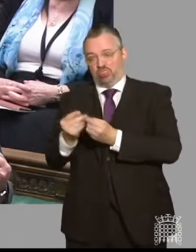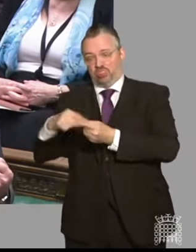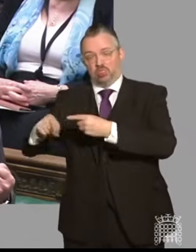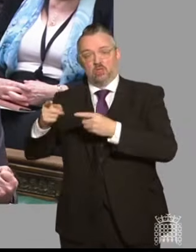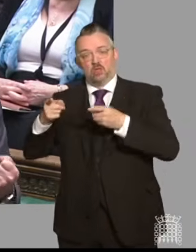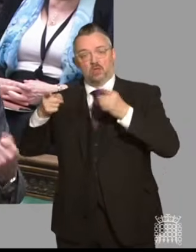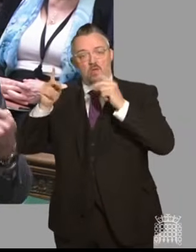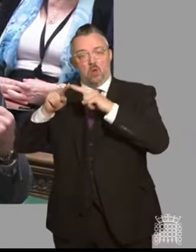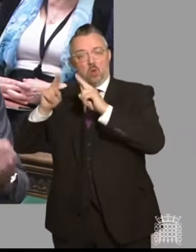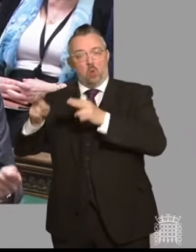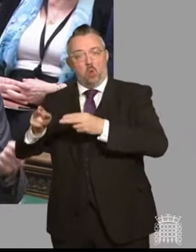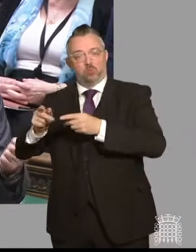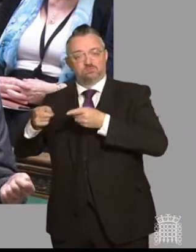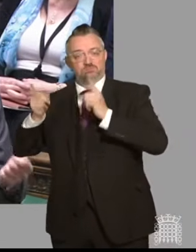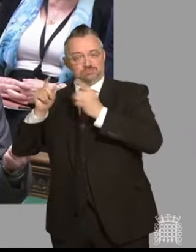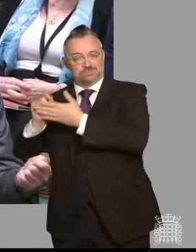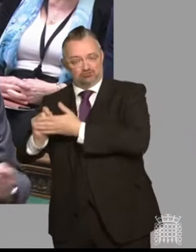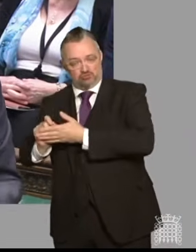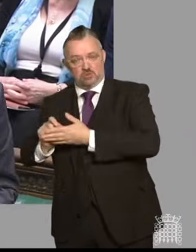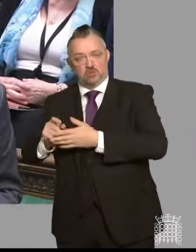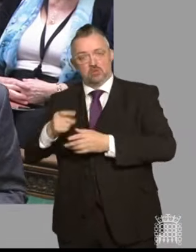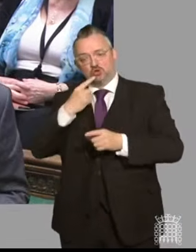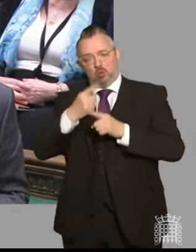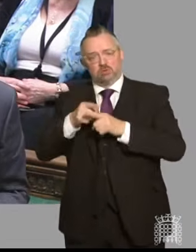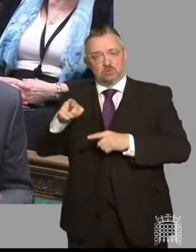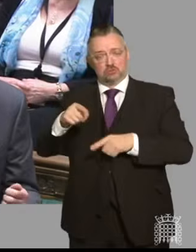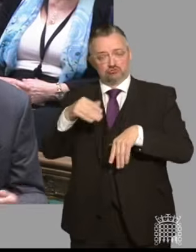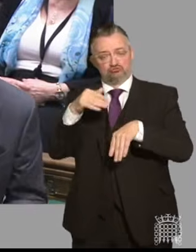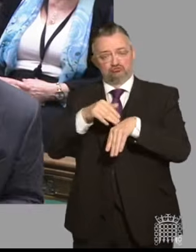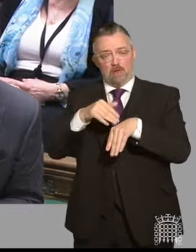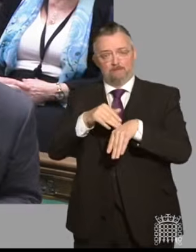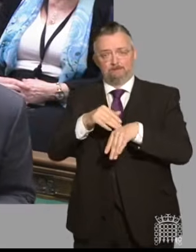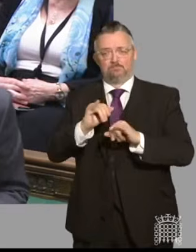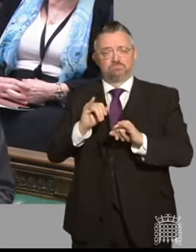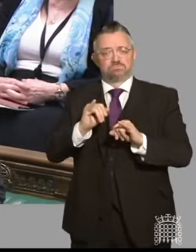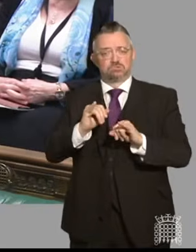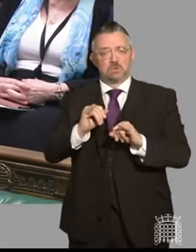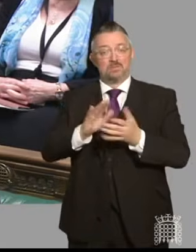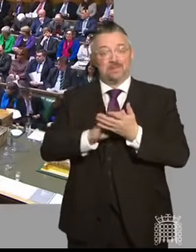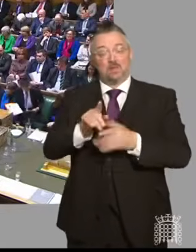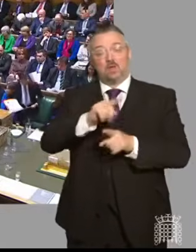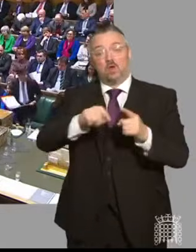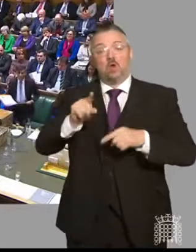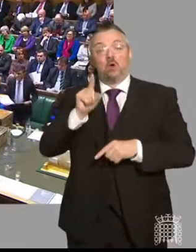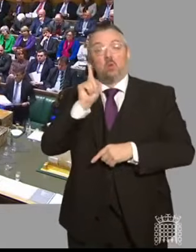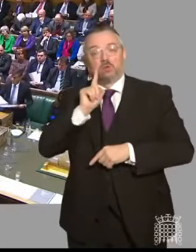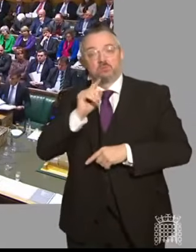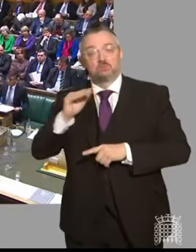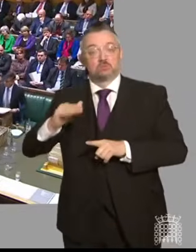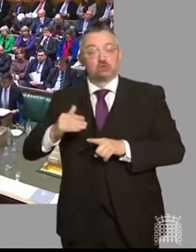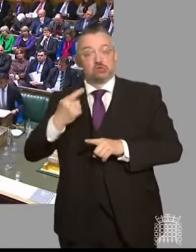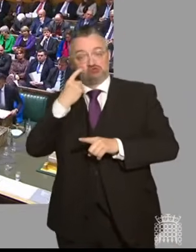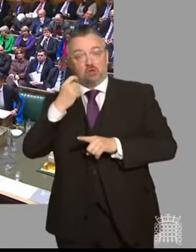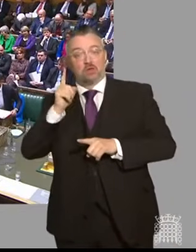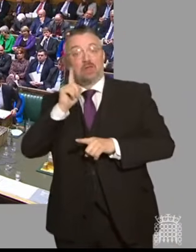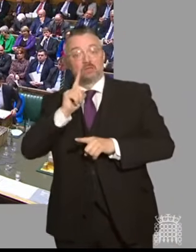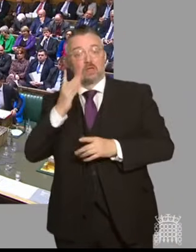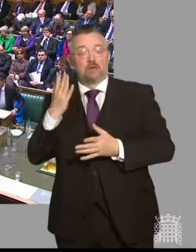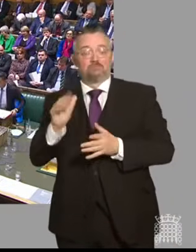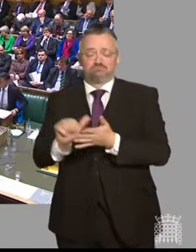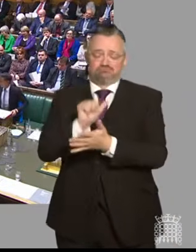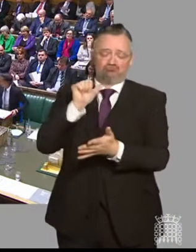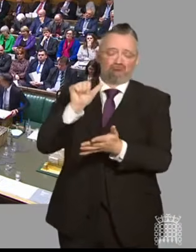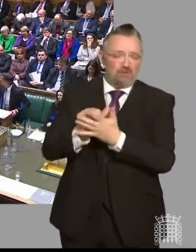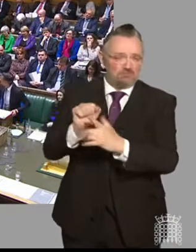acts of crime to ensure that women and young girls get the protection they deserve? Mr. Speaker, of course we